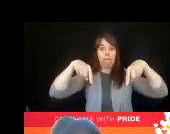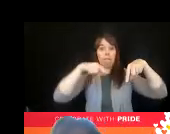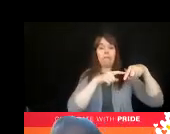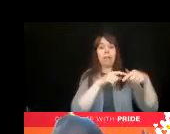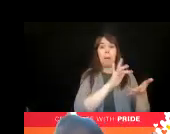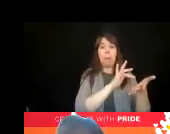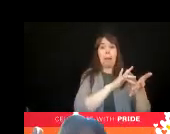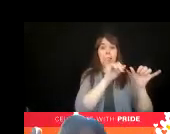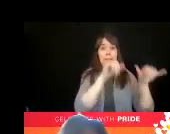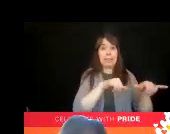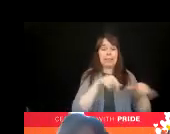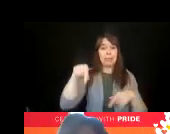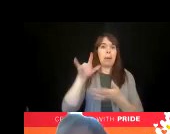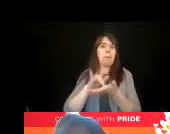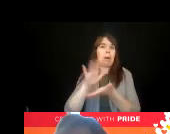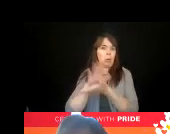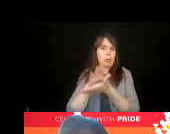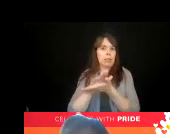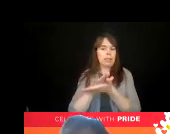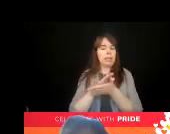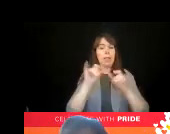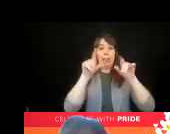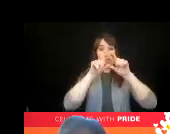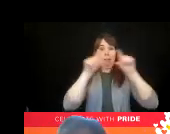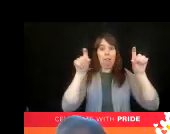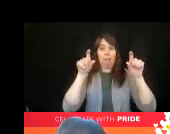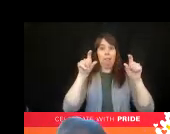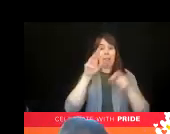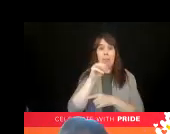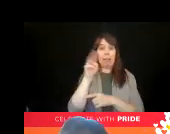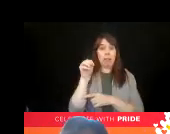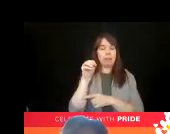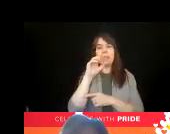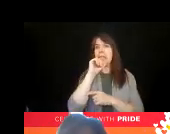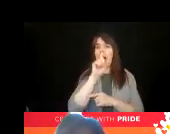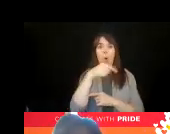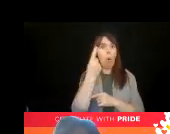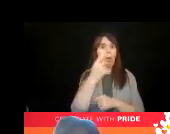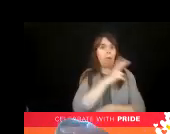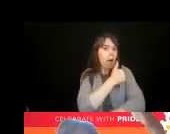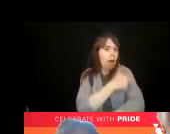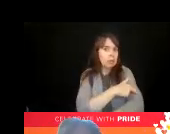school. Michigan Medicine isn't the health system by itself